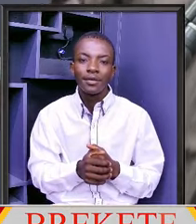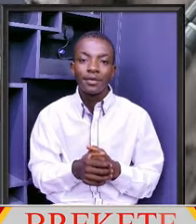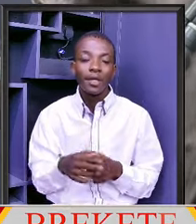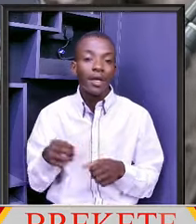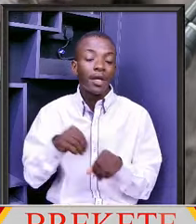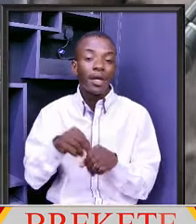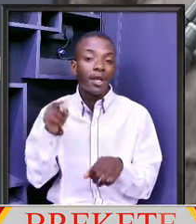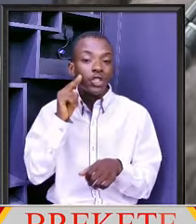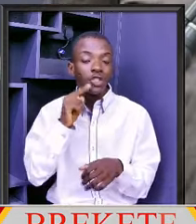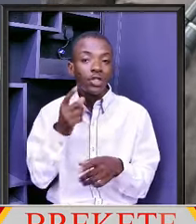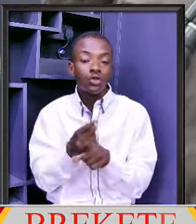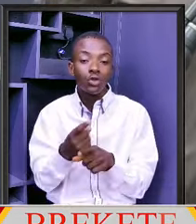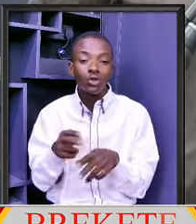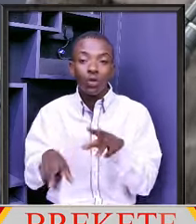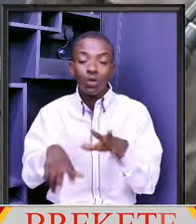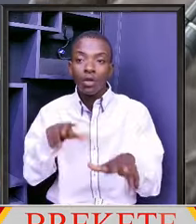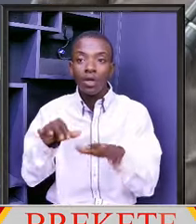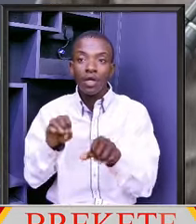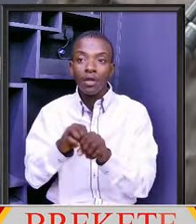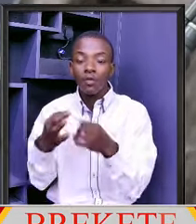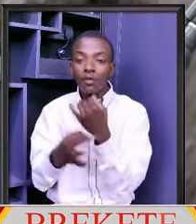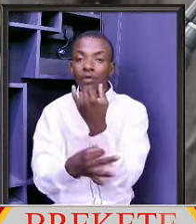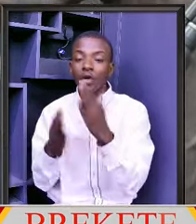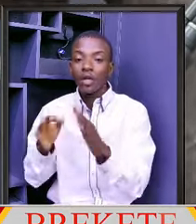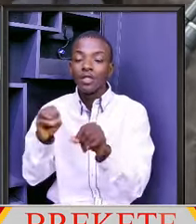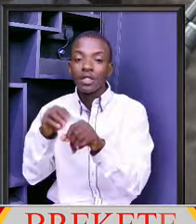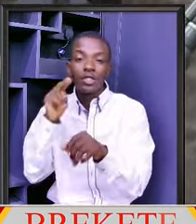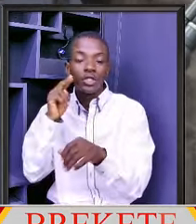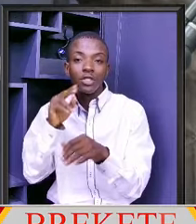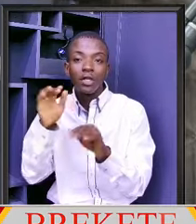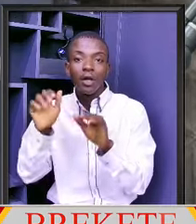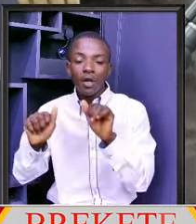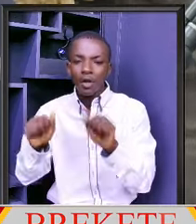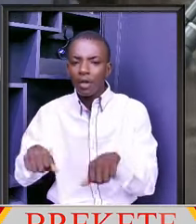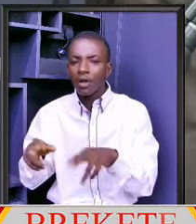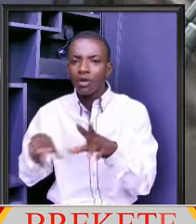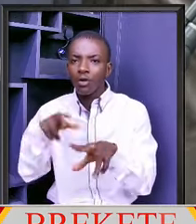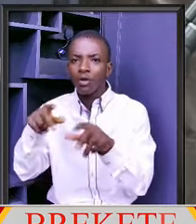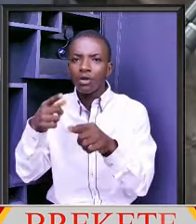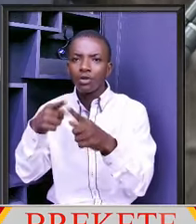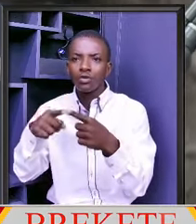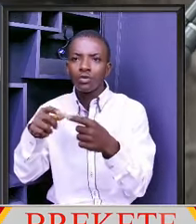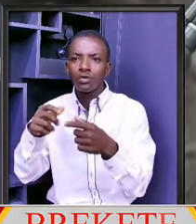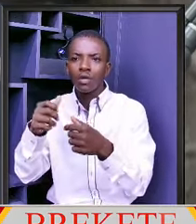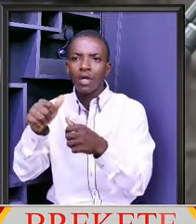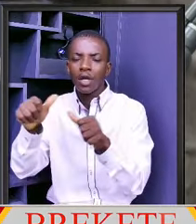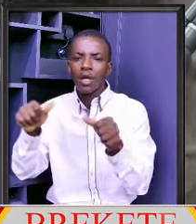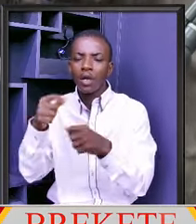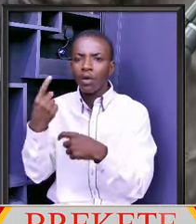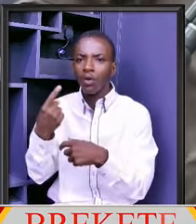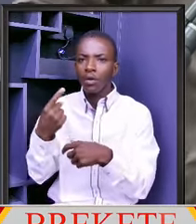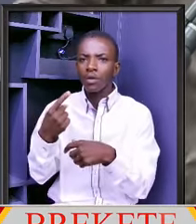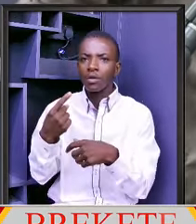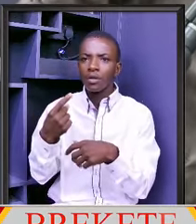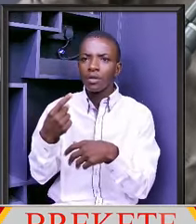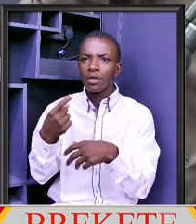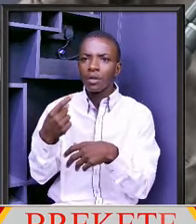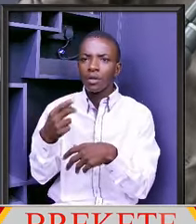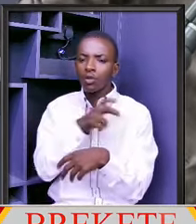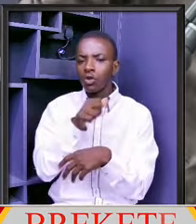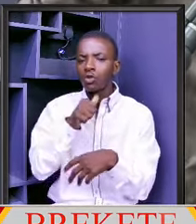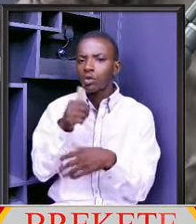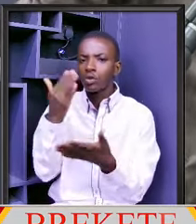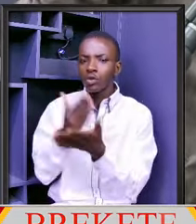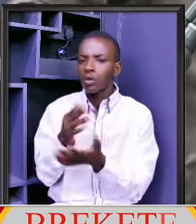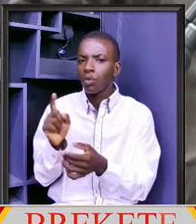For Nigeria, you feed just worker. Even foreigners for Nigeria, feed worker from here to area one. Police no go stop them where you